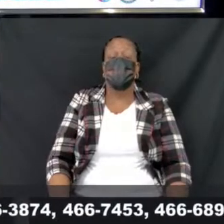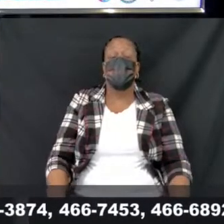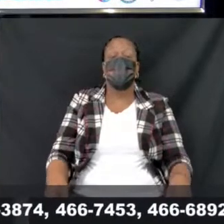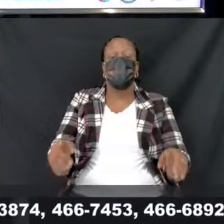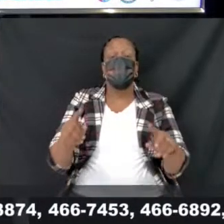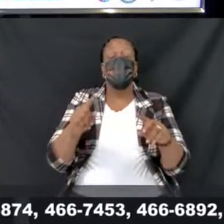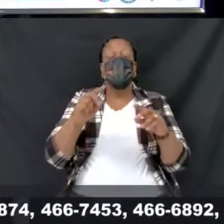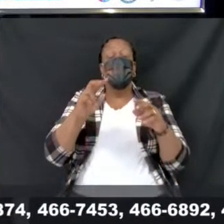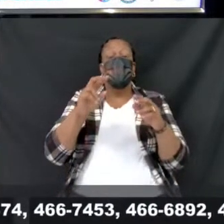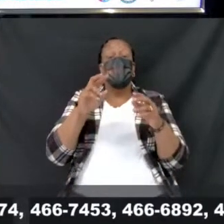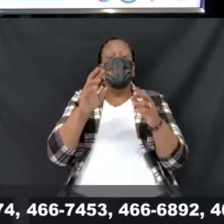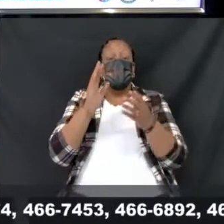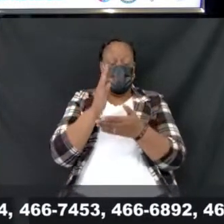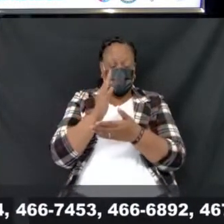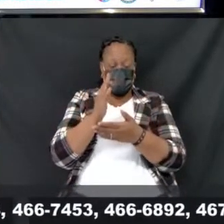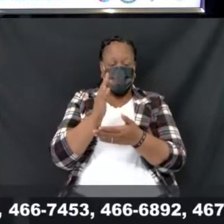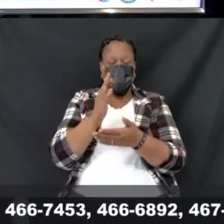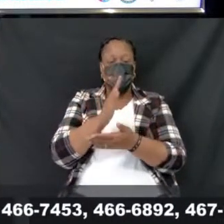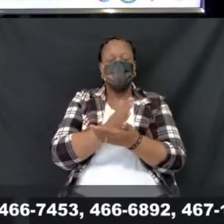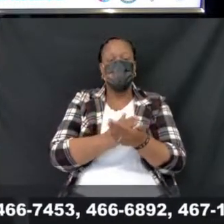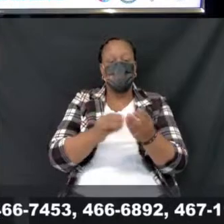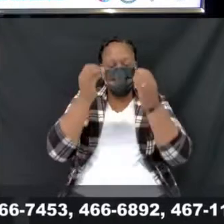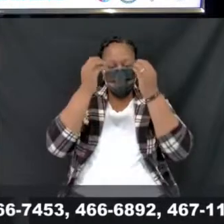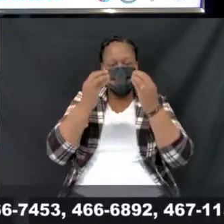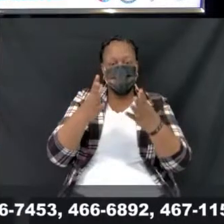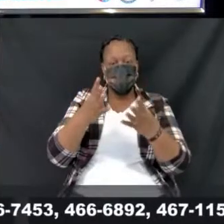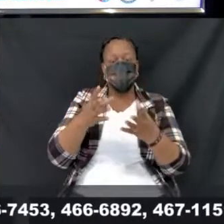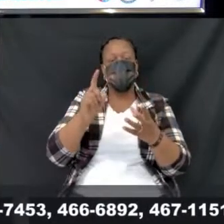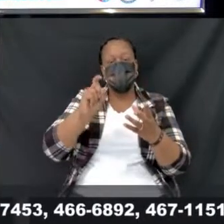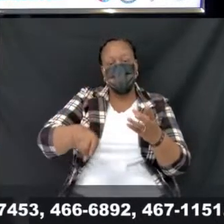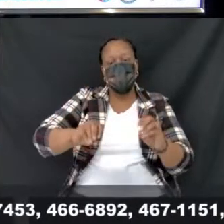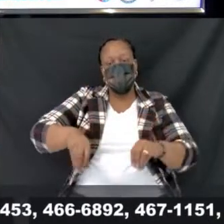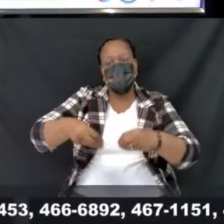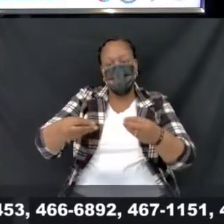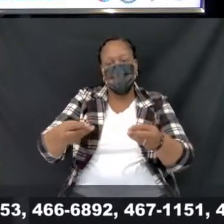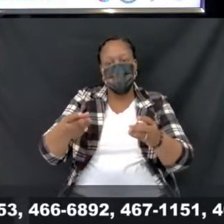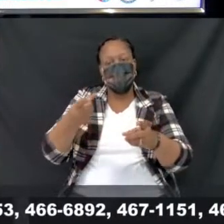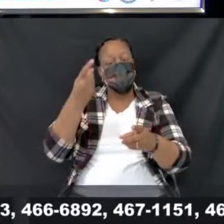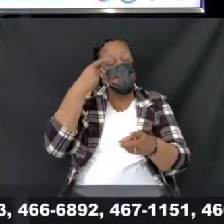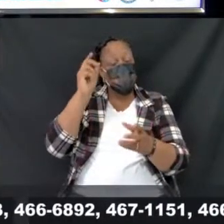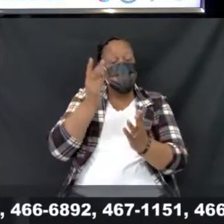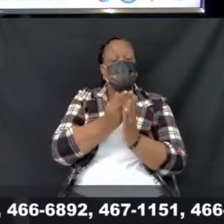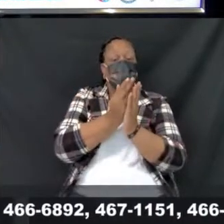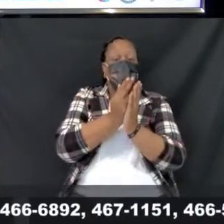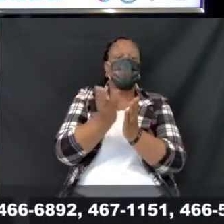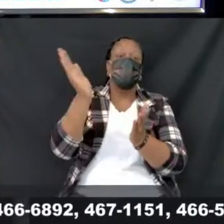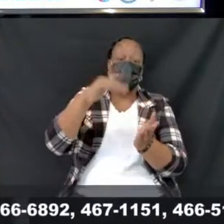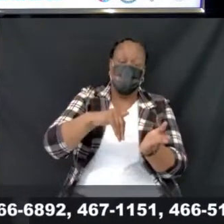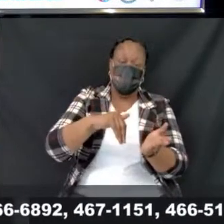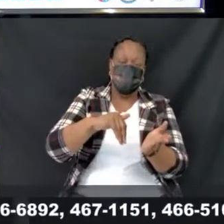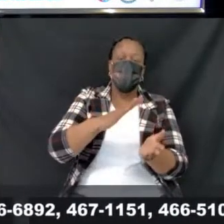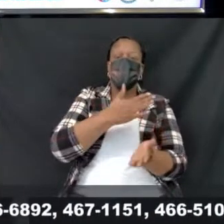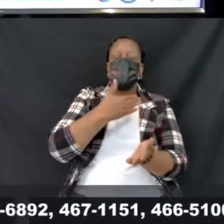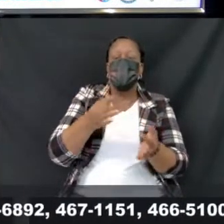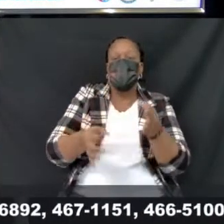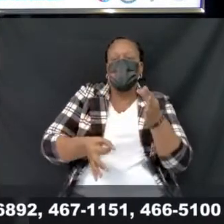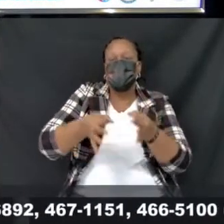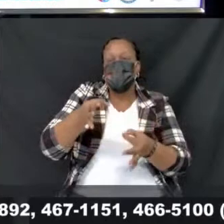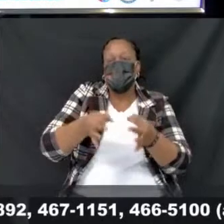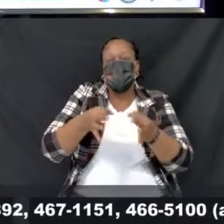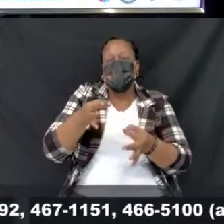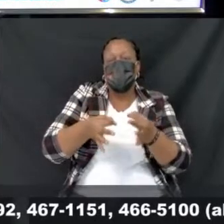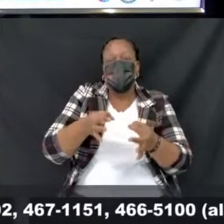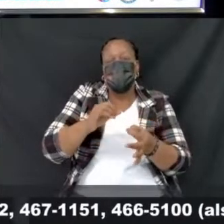Maritime Declaration that is submitted prior to the ship arriving in our waters, and we have gone as far